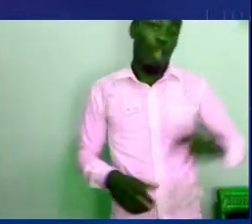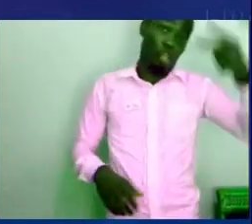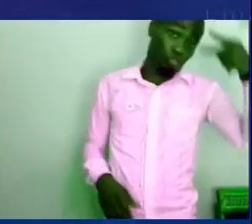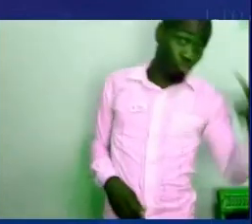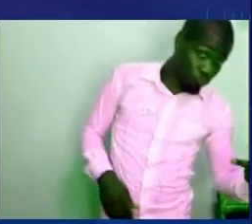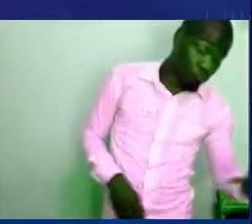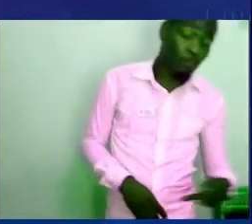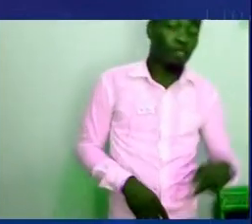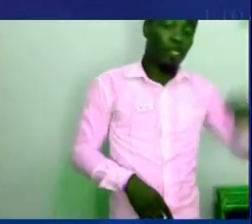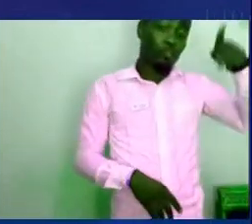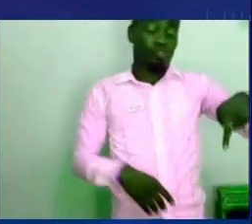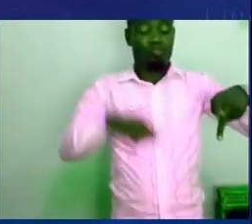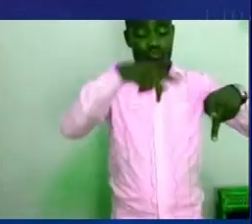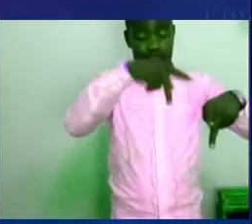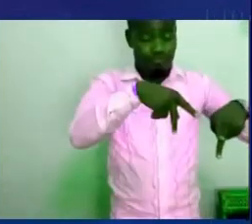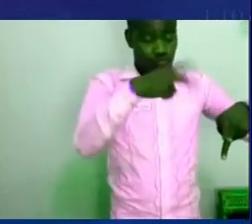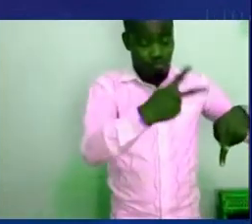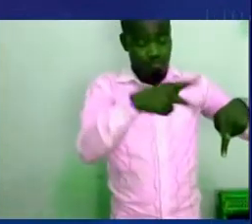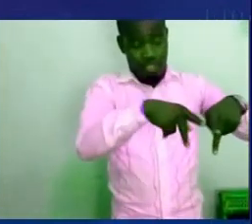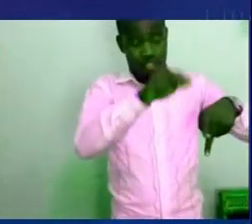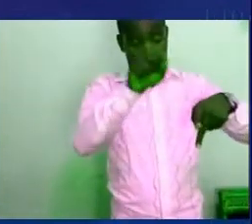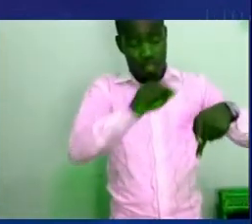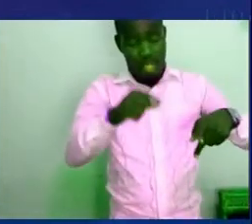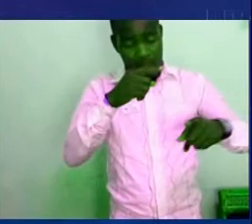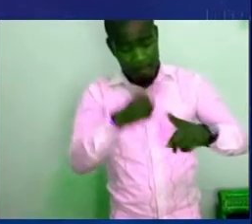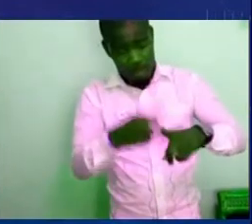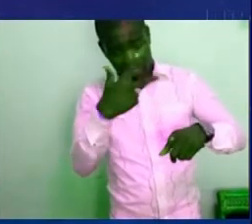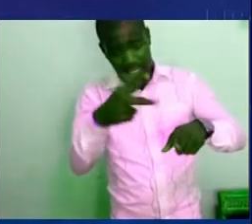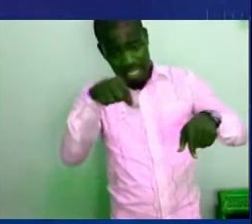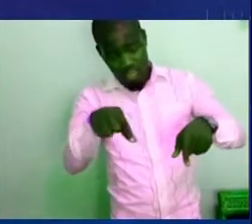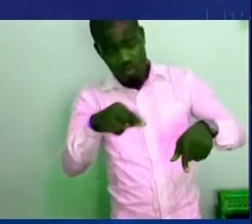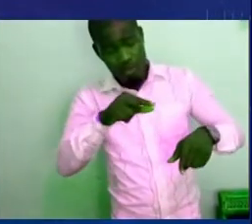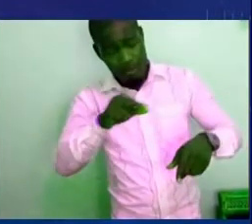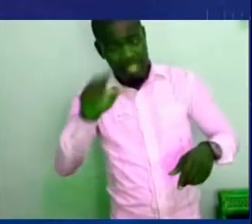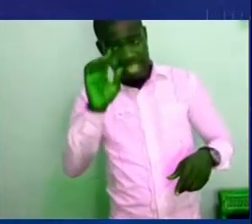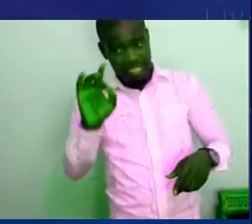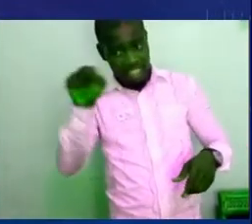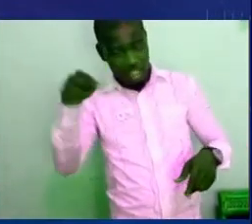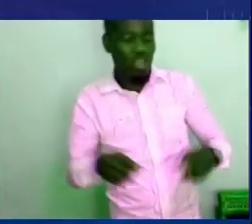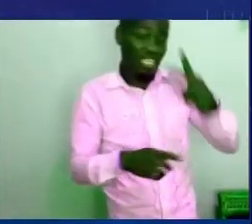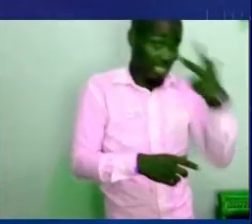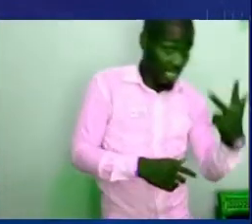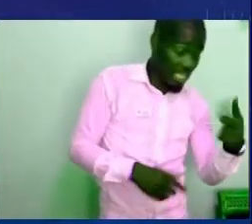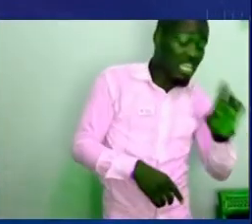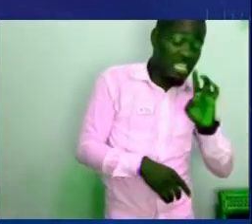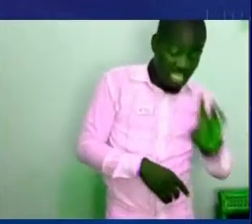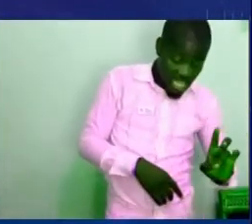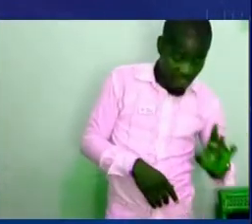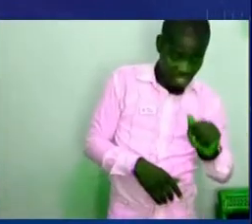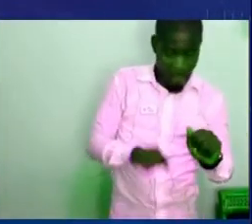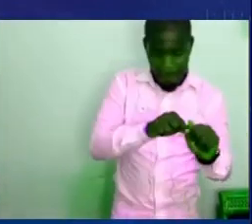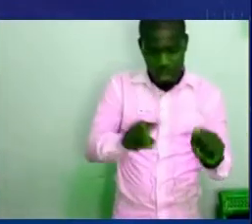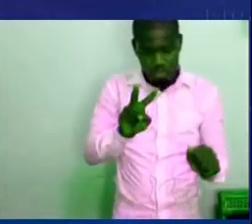plus 10x. 2. 2p squared plus 3q minus 8q.